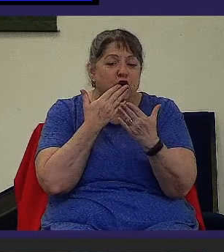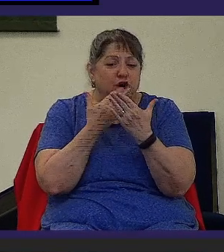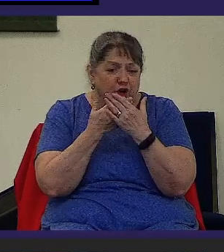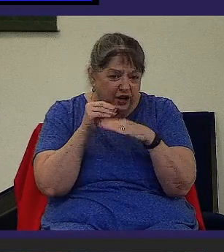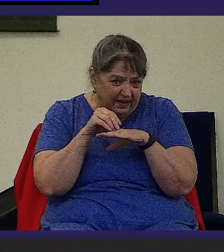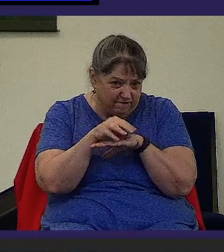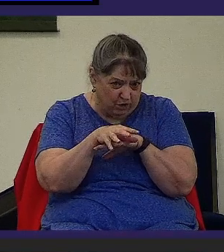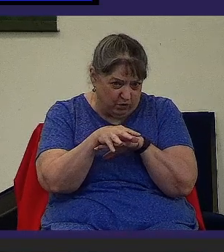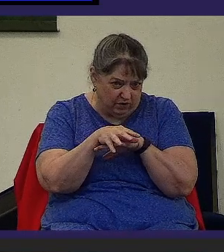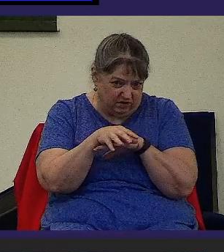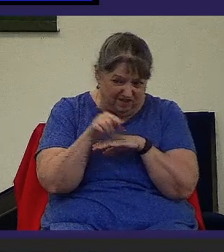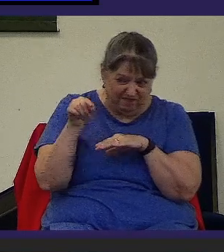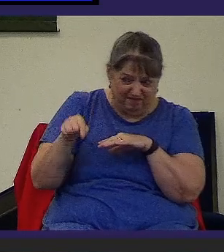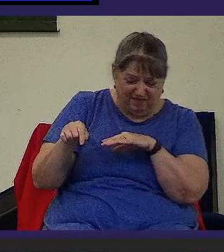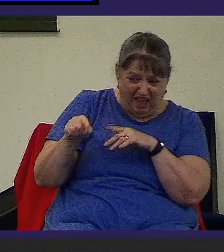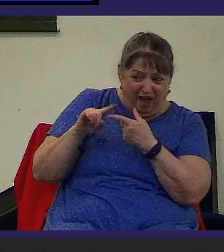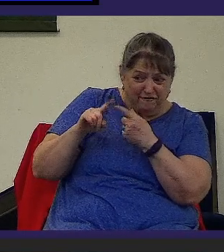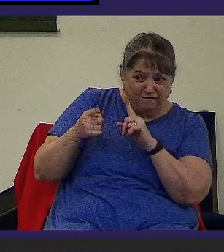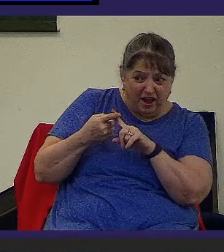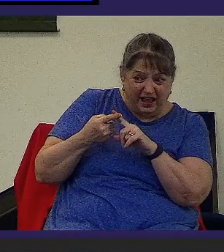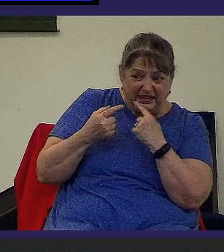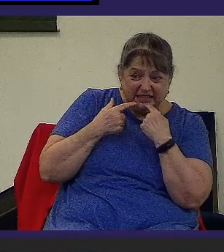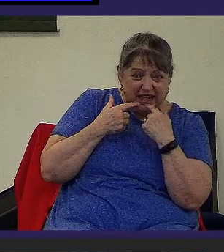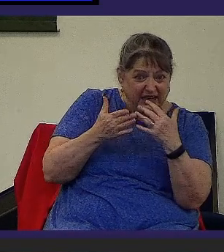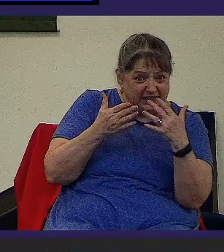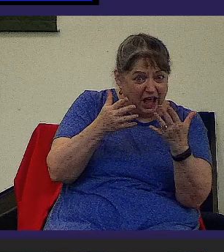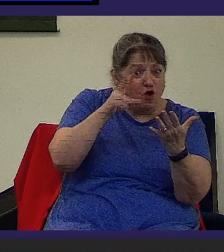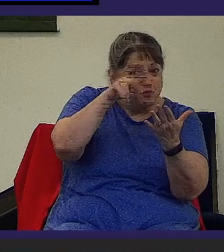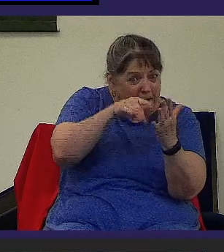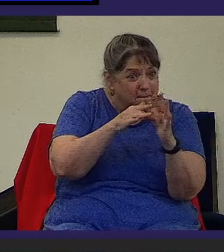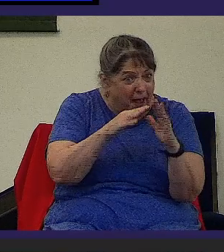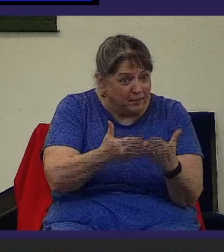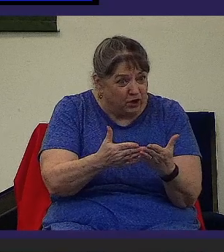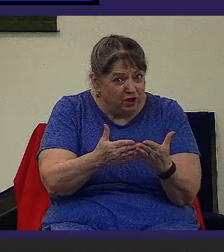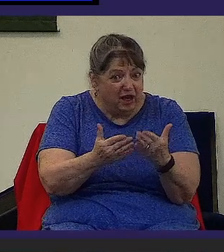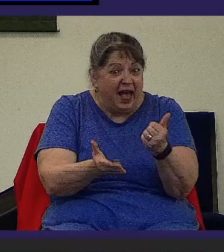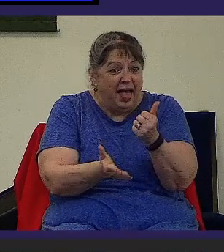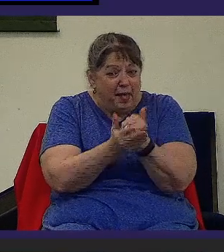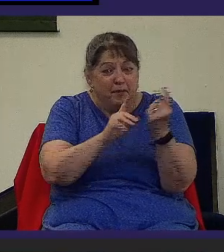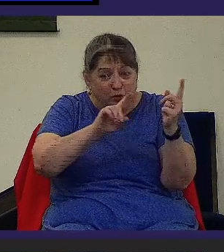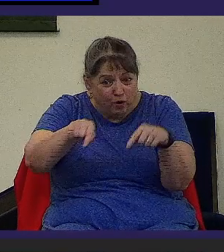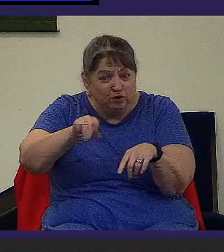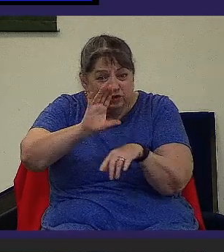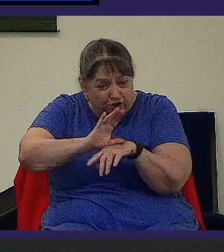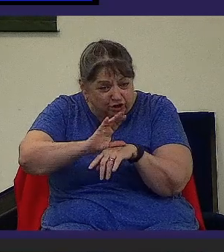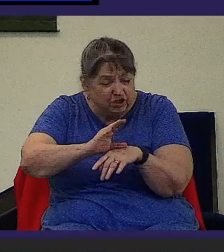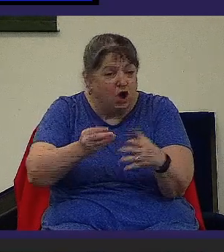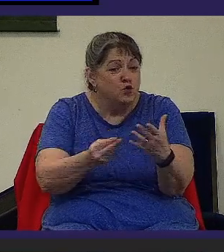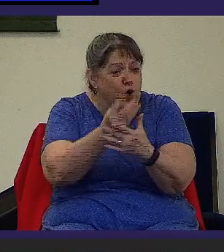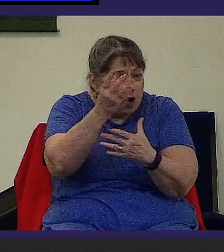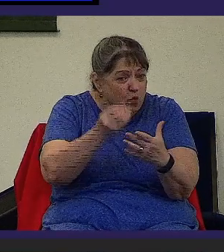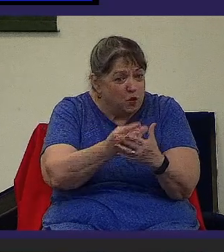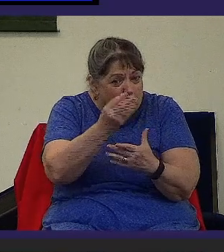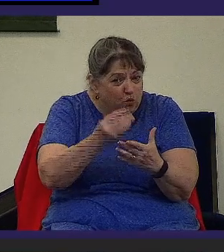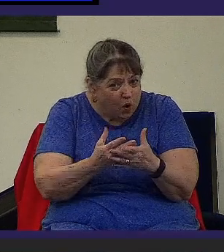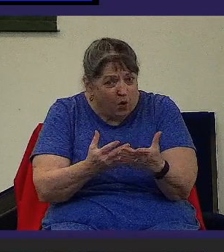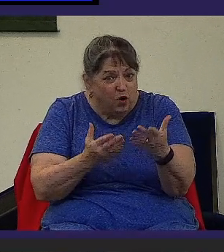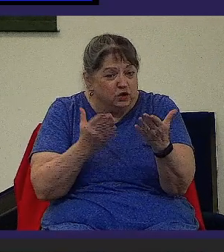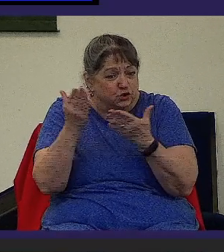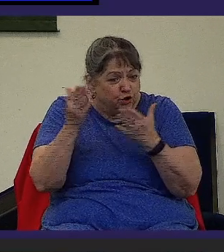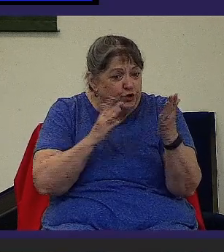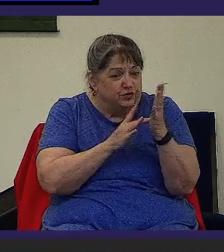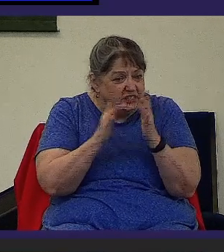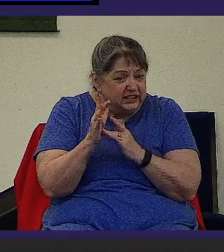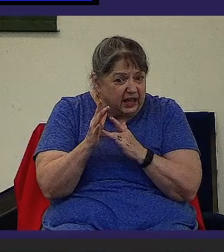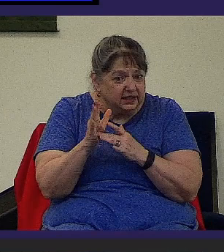and we need that family members who love you and care for you praying for you encouraging you being there for you um and those